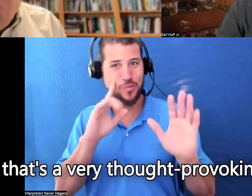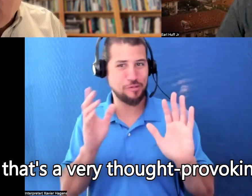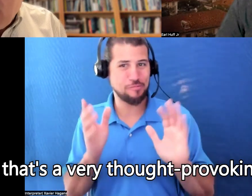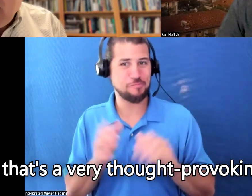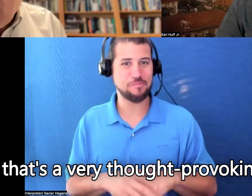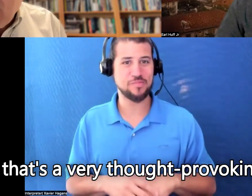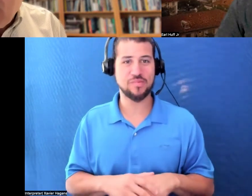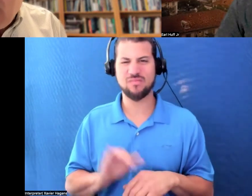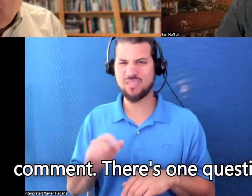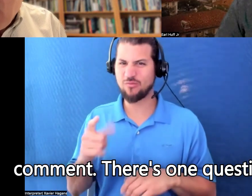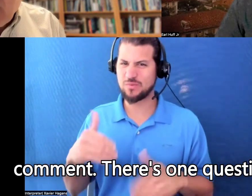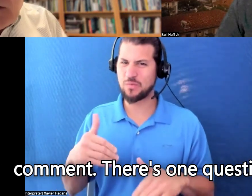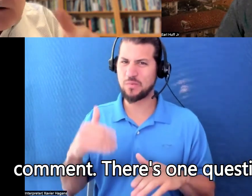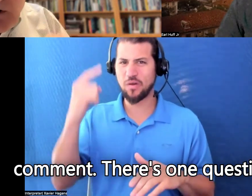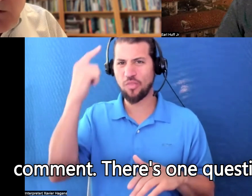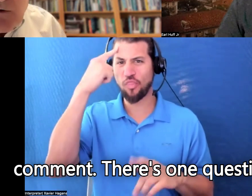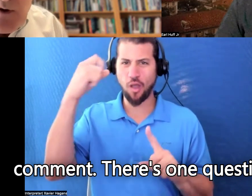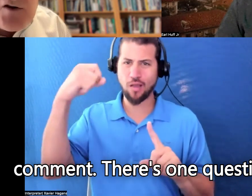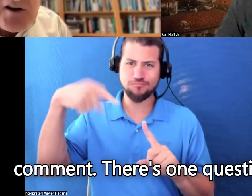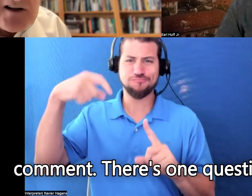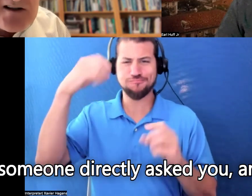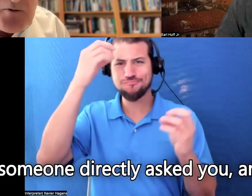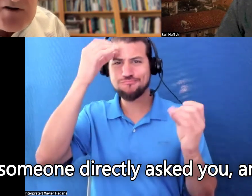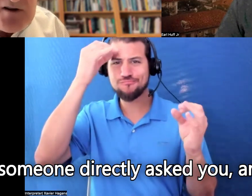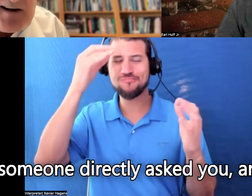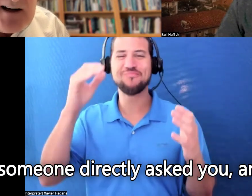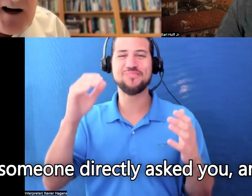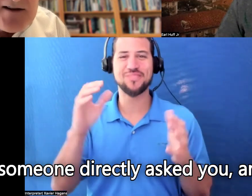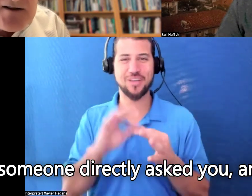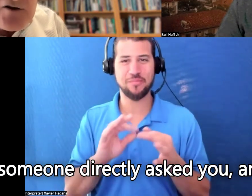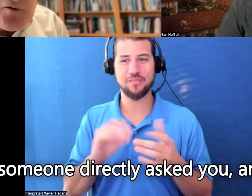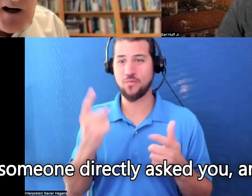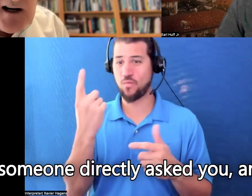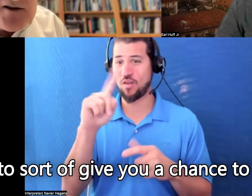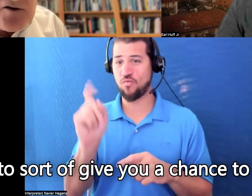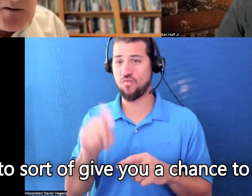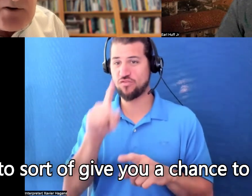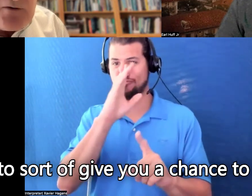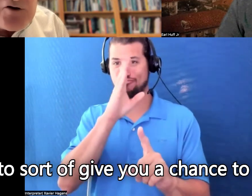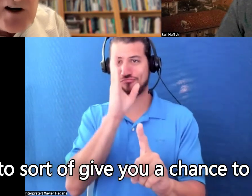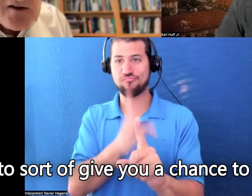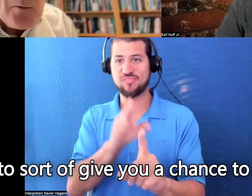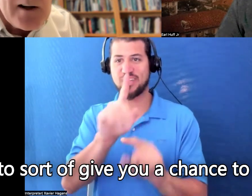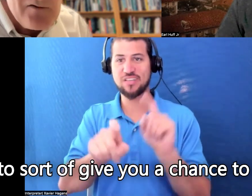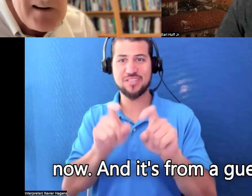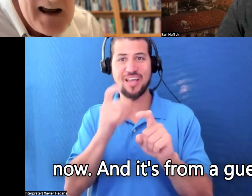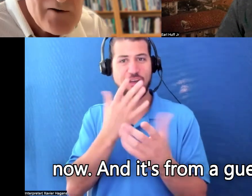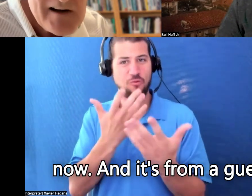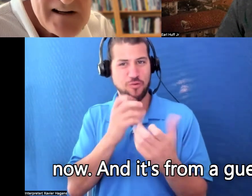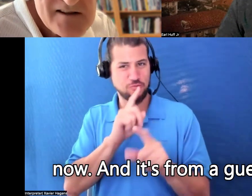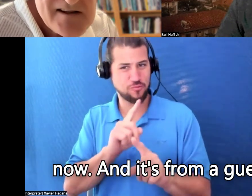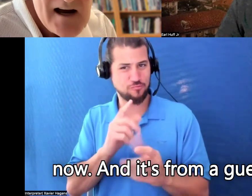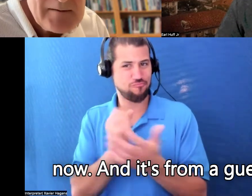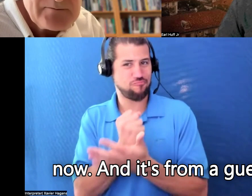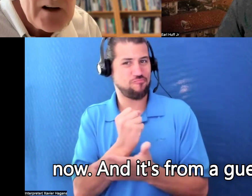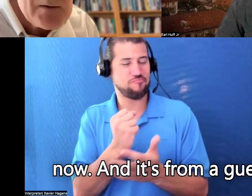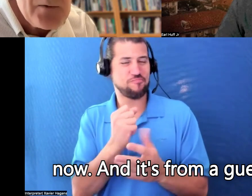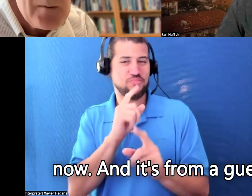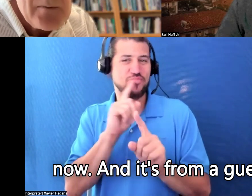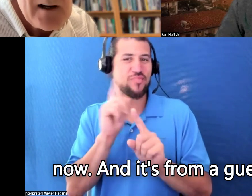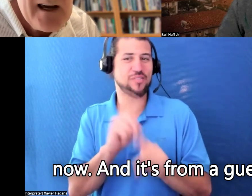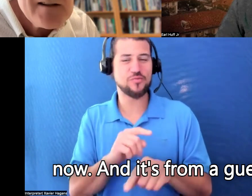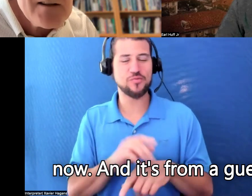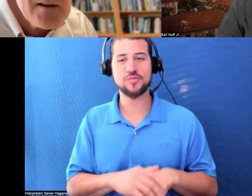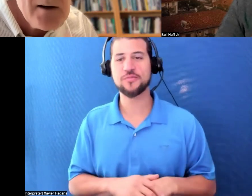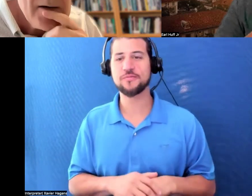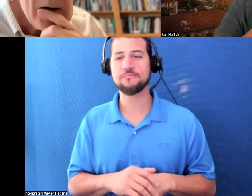very thought-provoking sort of comment. There's one question that someone directly asked you, and I'd like to sort of give you a chance to answer it now. And it's